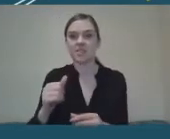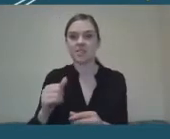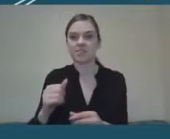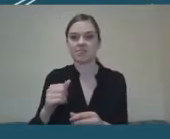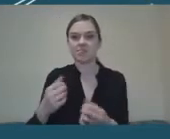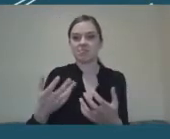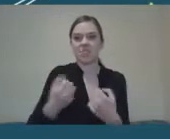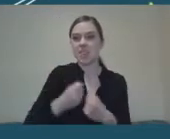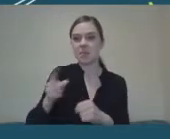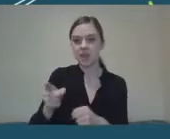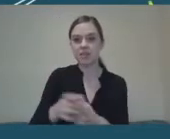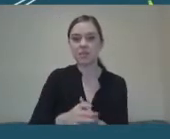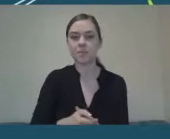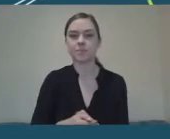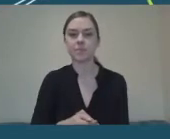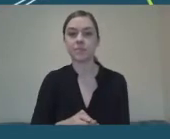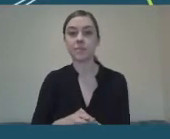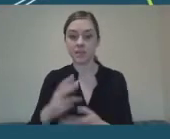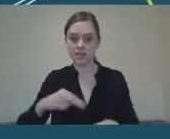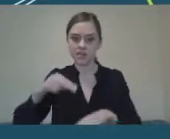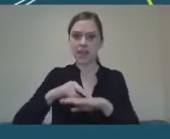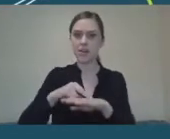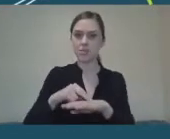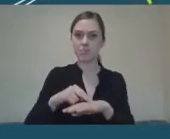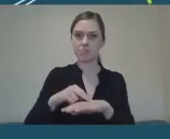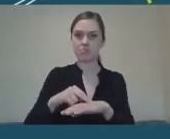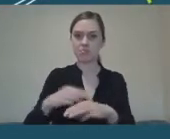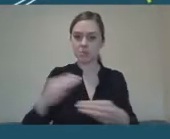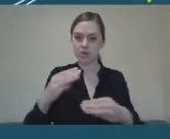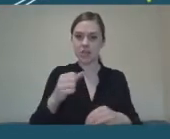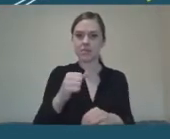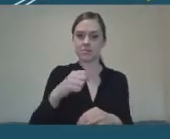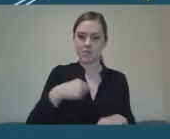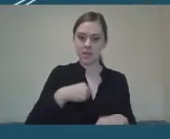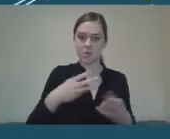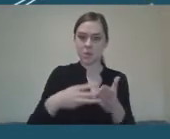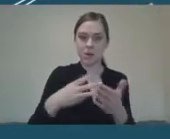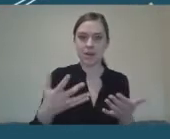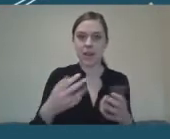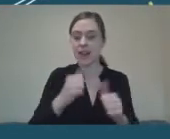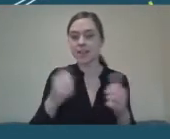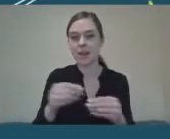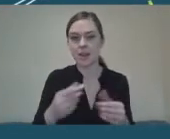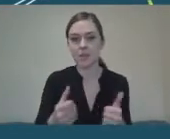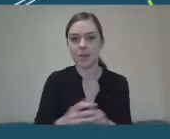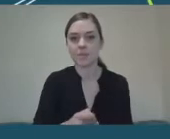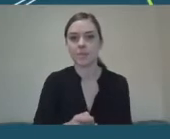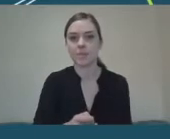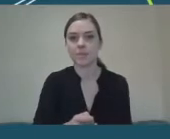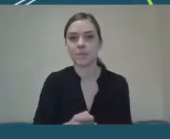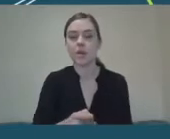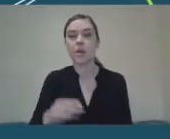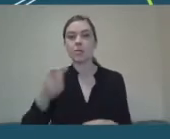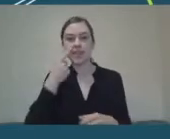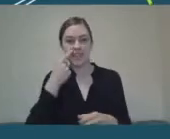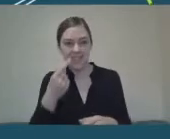whenever they could. And whenever I was treated differently because of my arm, or maybe given a little bit too much help, they'd